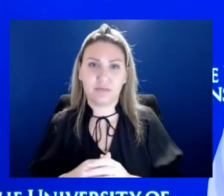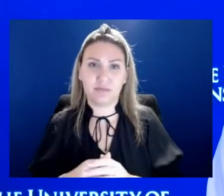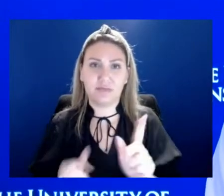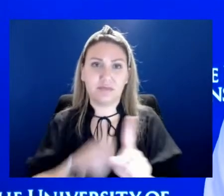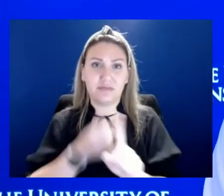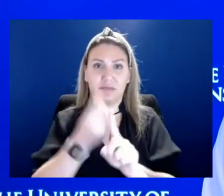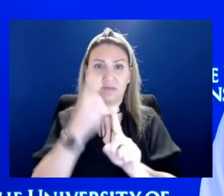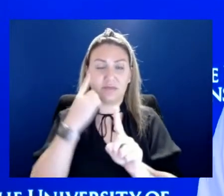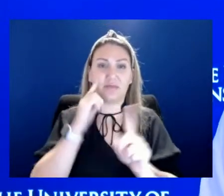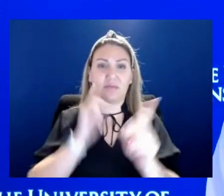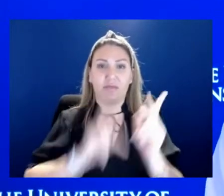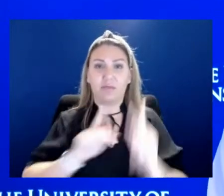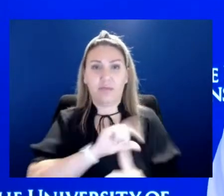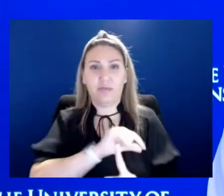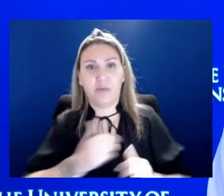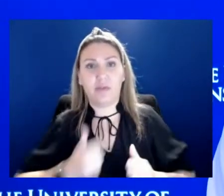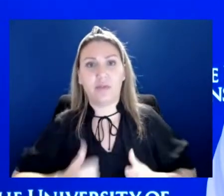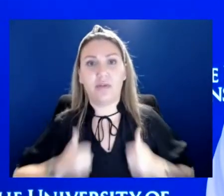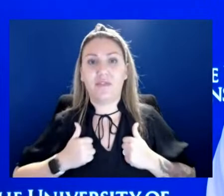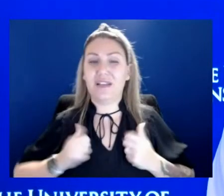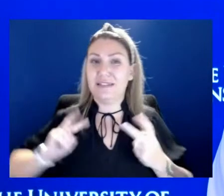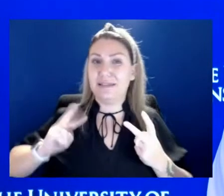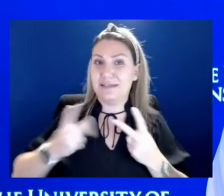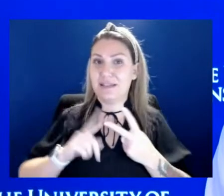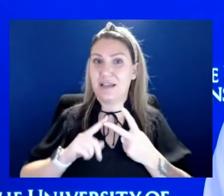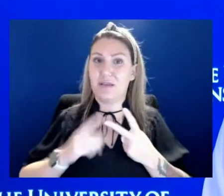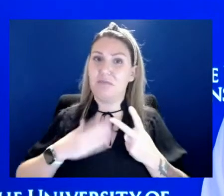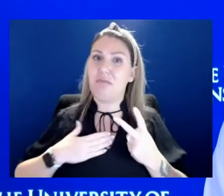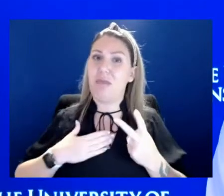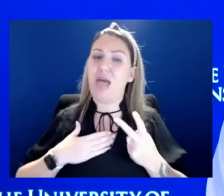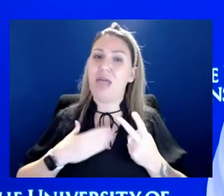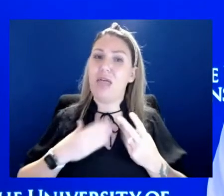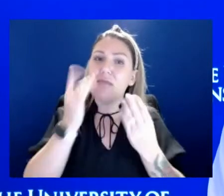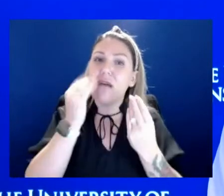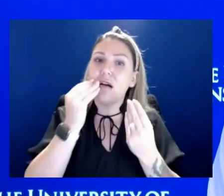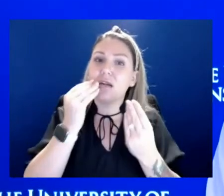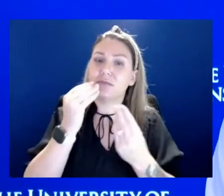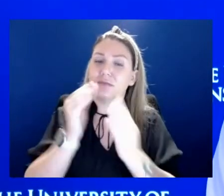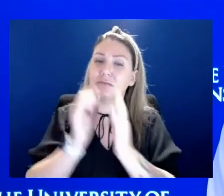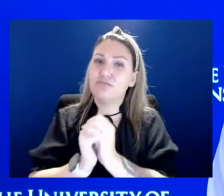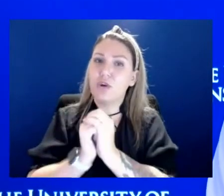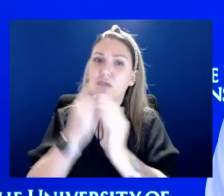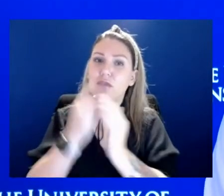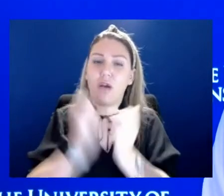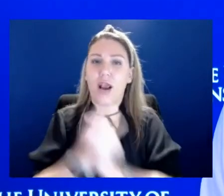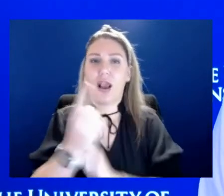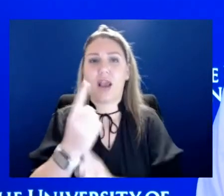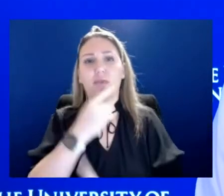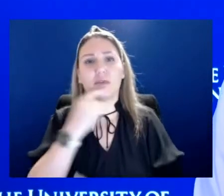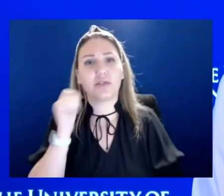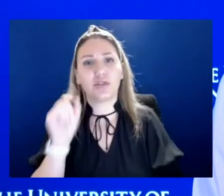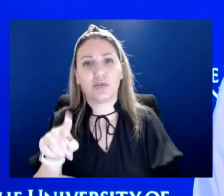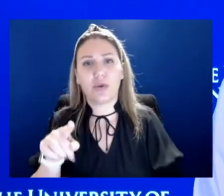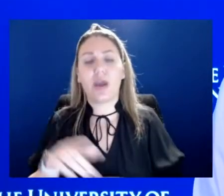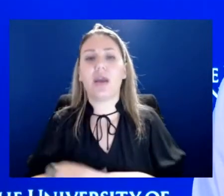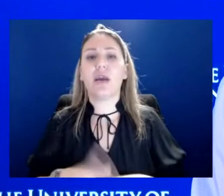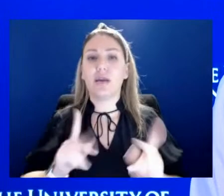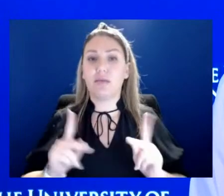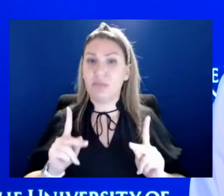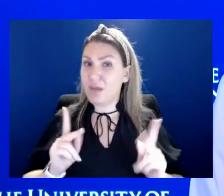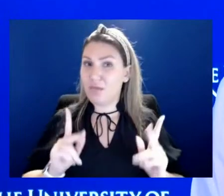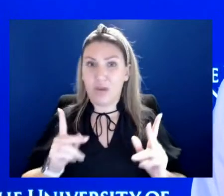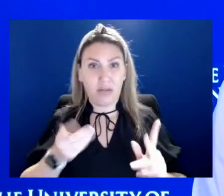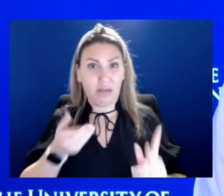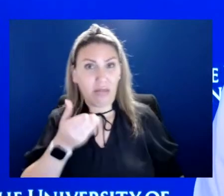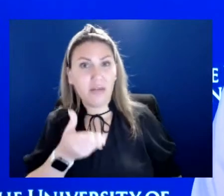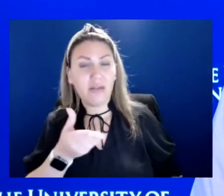life. And then second of all, certainly my thoughts and prayers are out with everybody in the Ukraine, the people of Ukraine. Also, thank